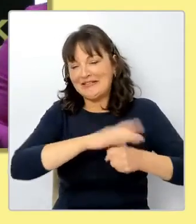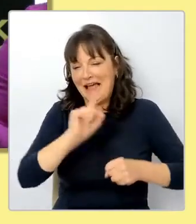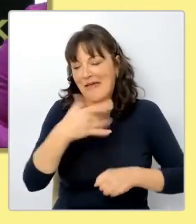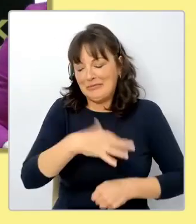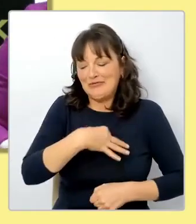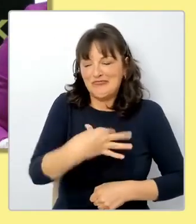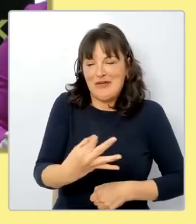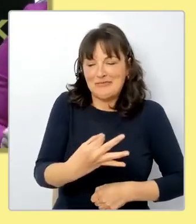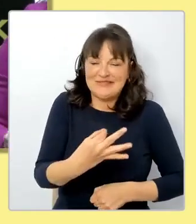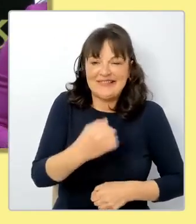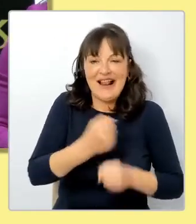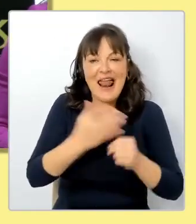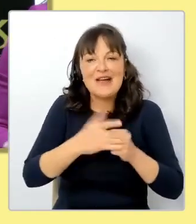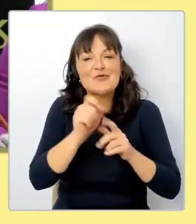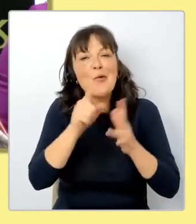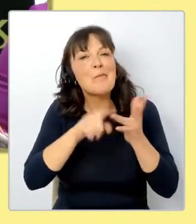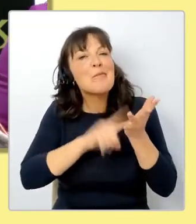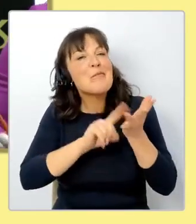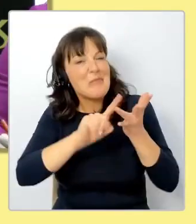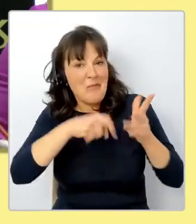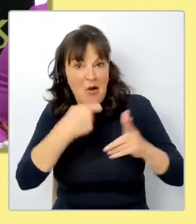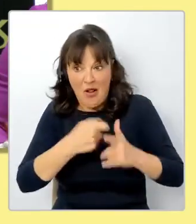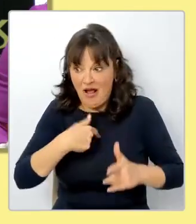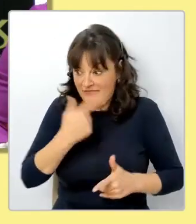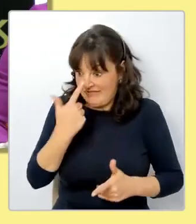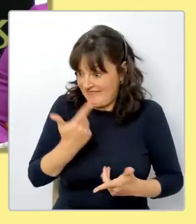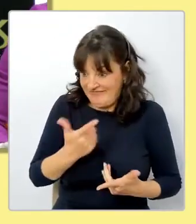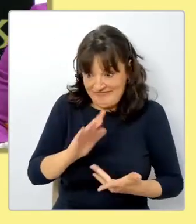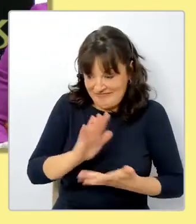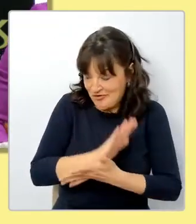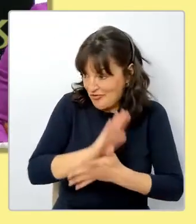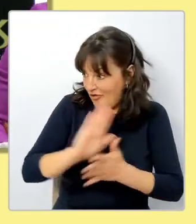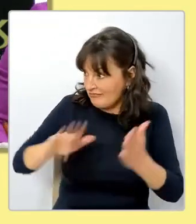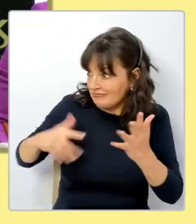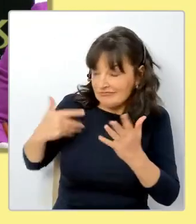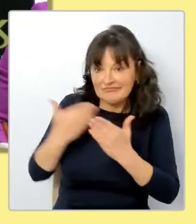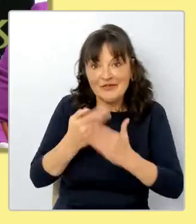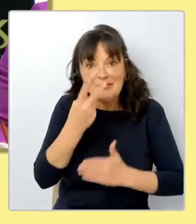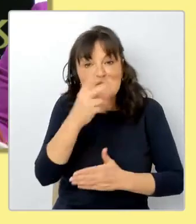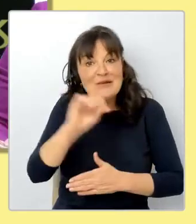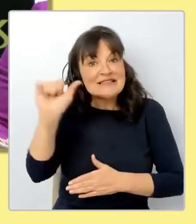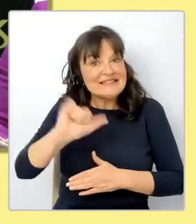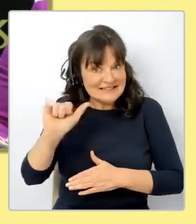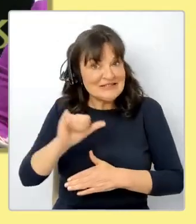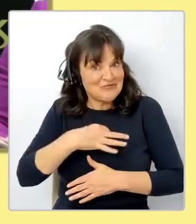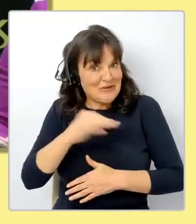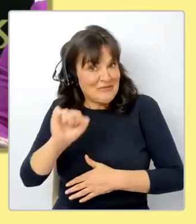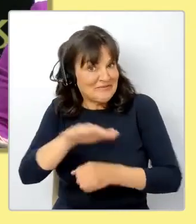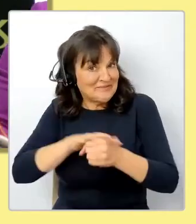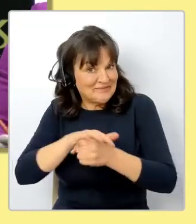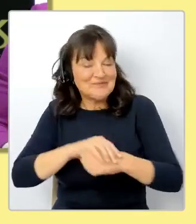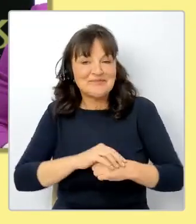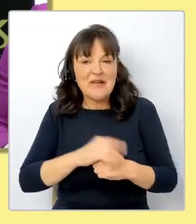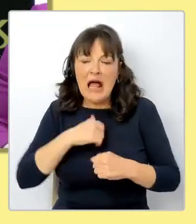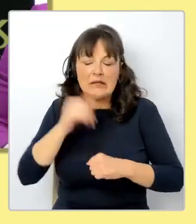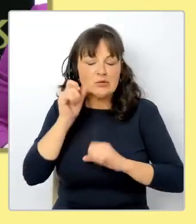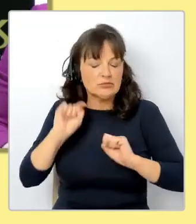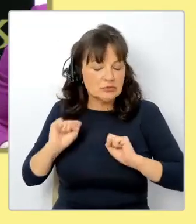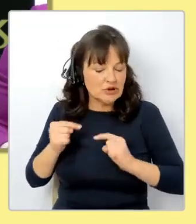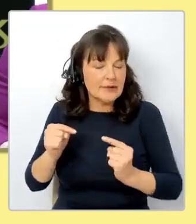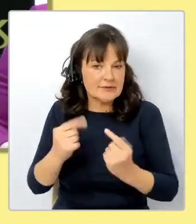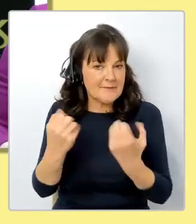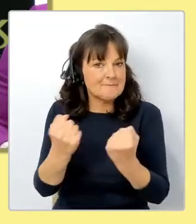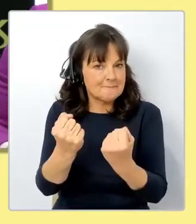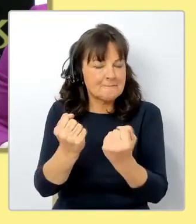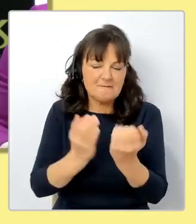Pollock, had the pleasure of doing so since 2016, and I know the challenges that we face with poverty,